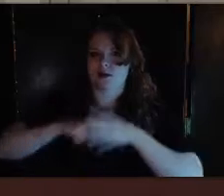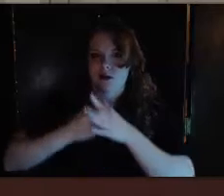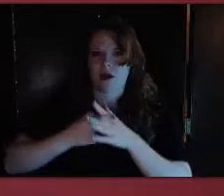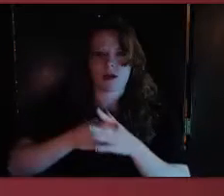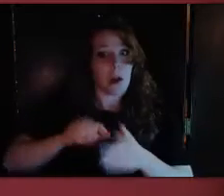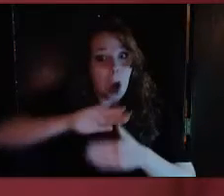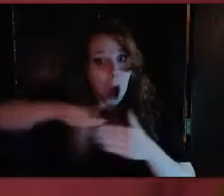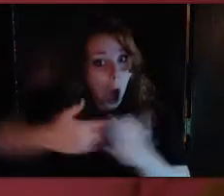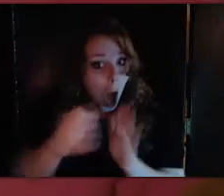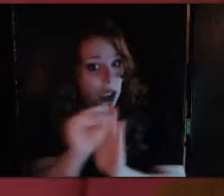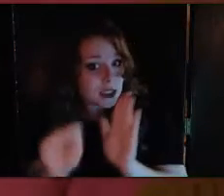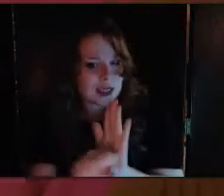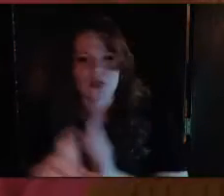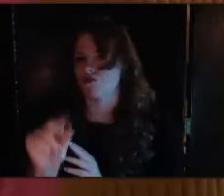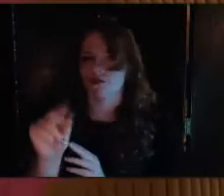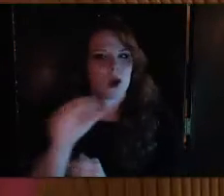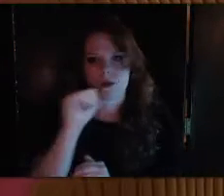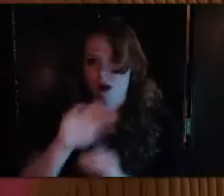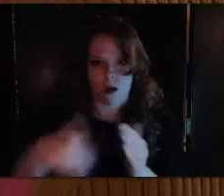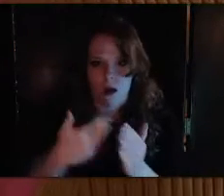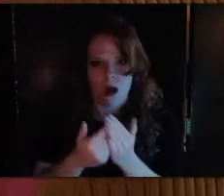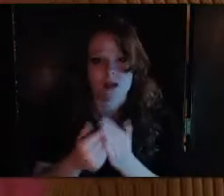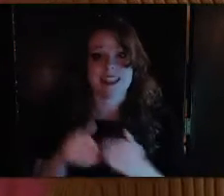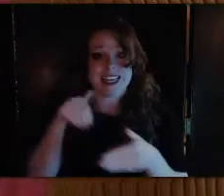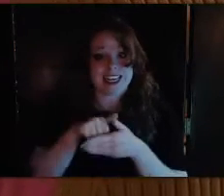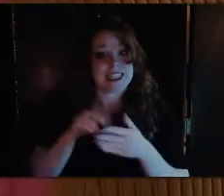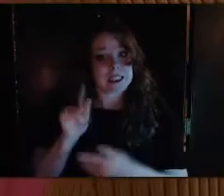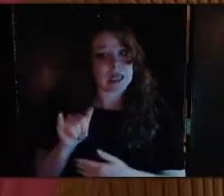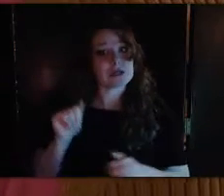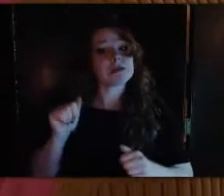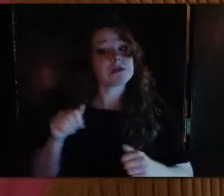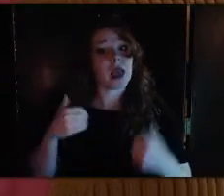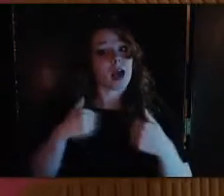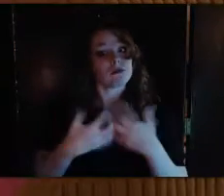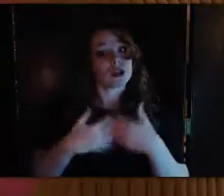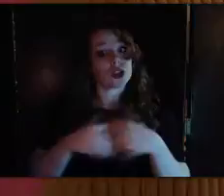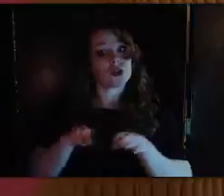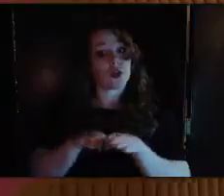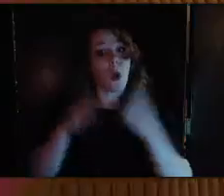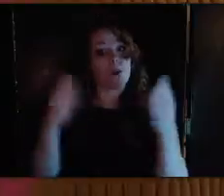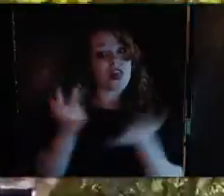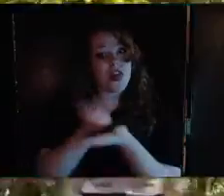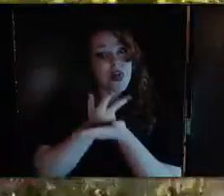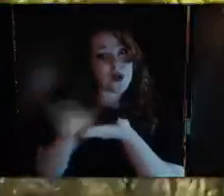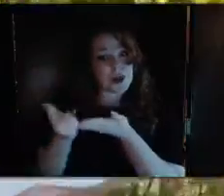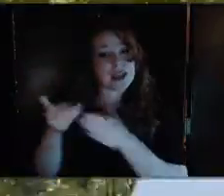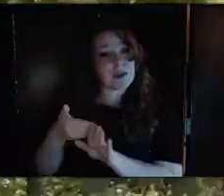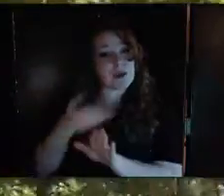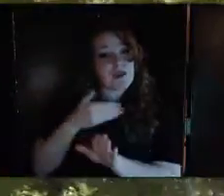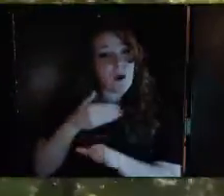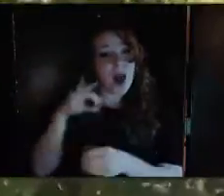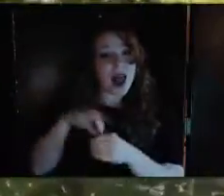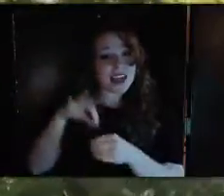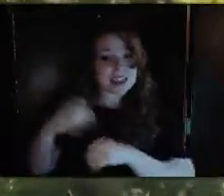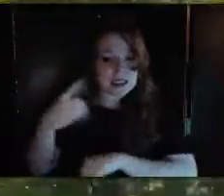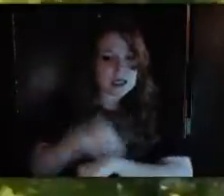opportunities. Here in Kentucky, voting machines were made available starting October 13th, 3 weeks before Election Day. In several states,